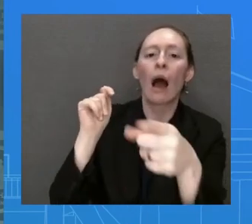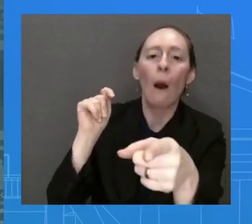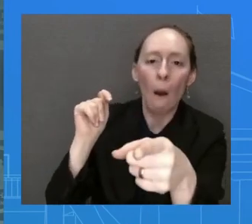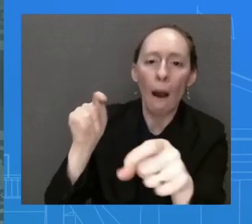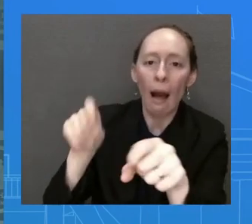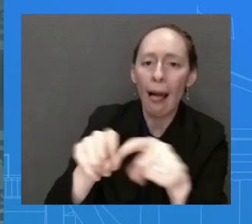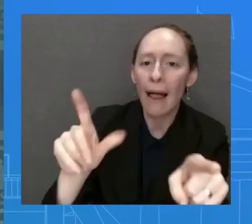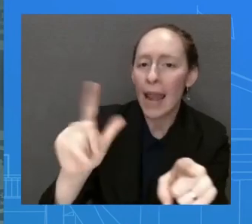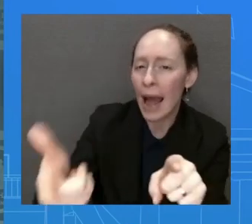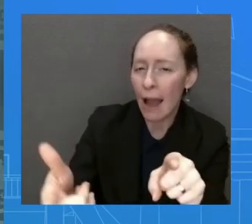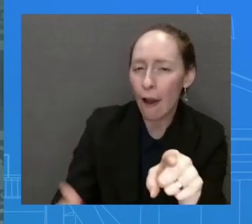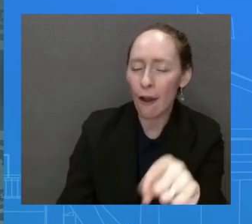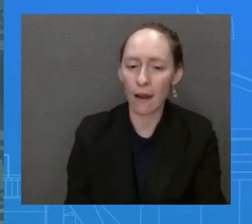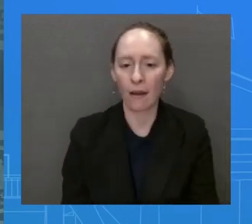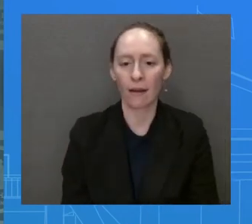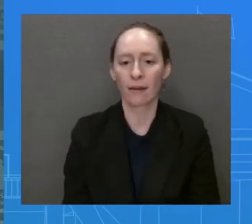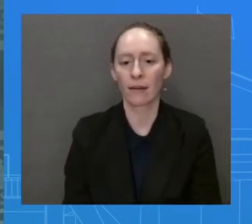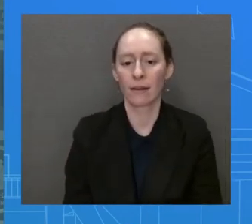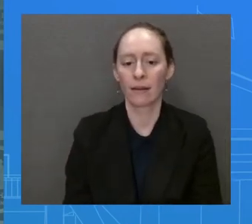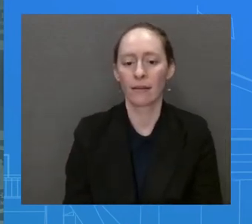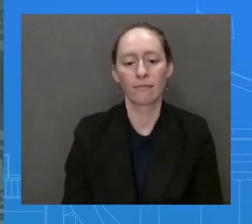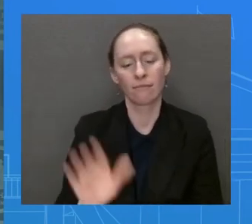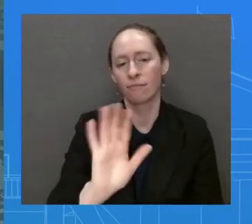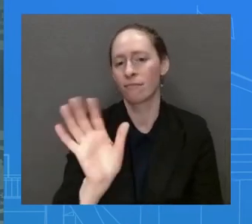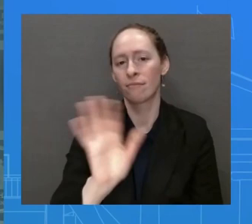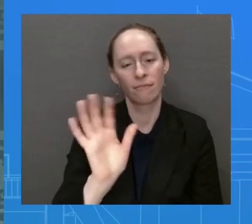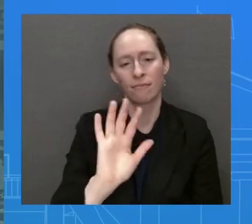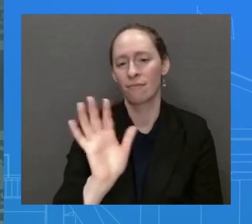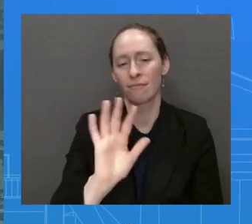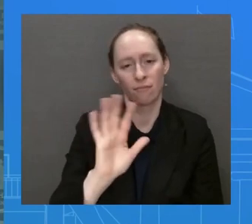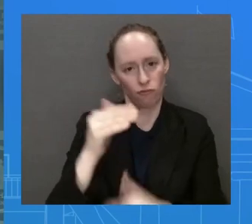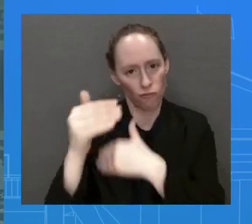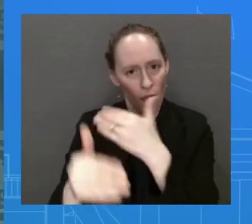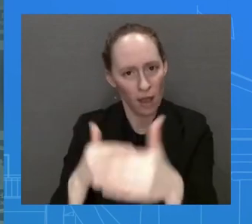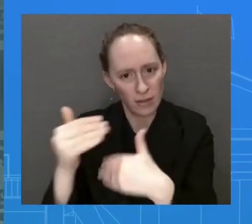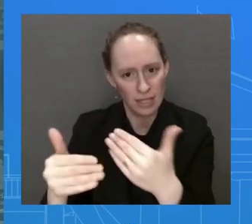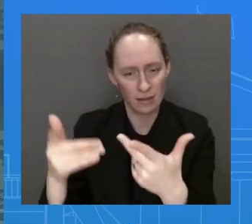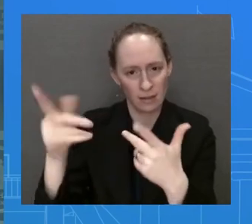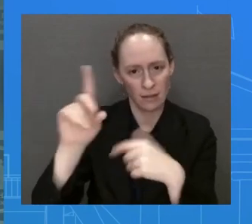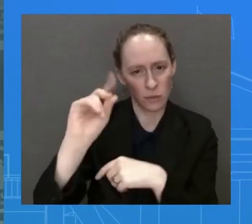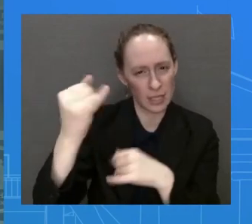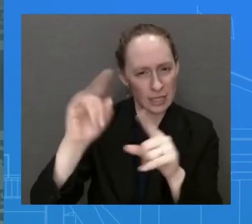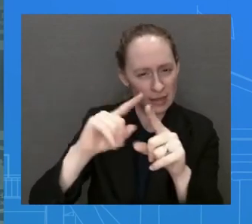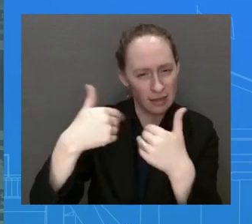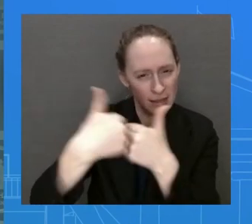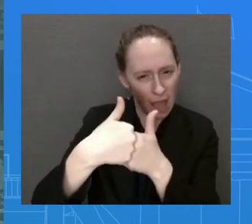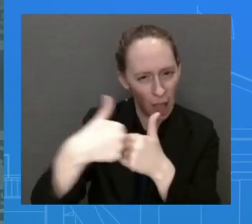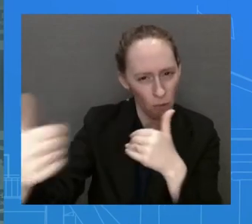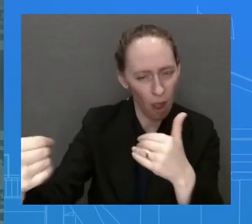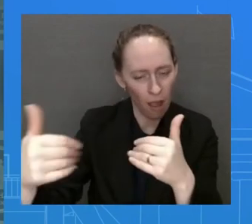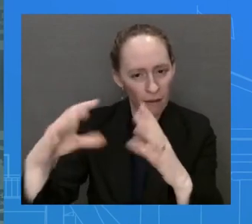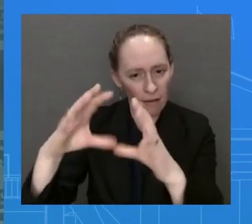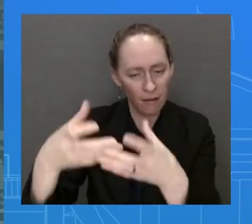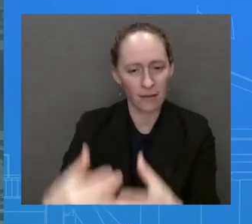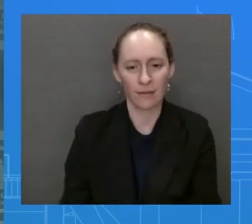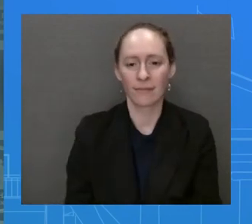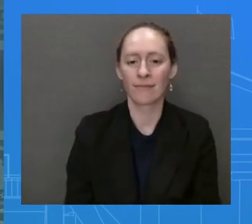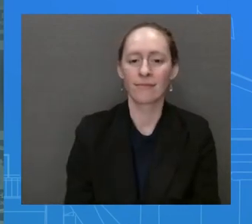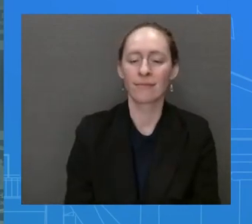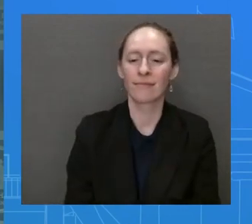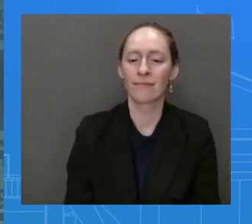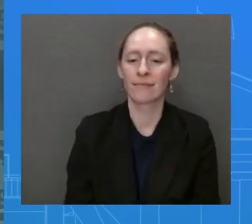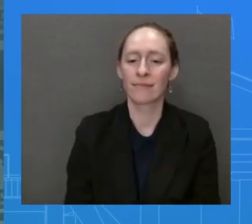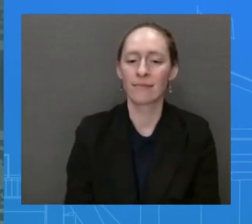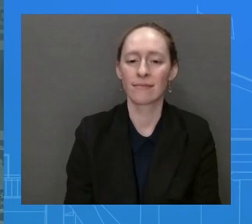independent. We respect that process. But again, I have taken questions. I can take two questions through 100 questions. I have answered